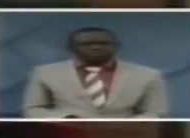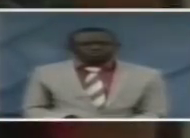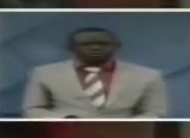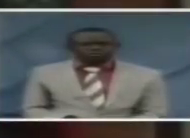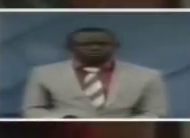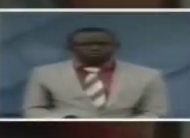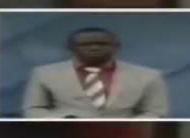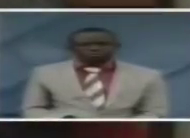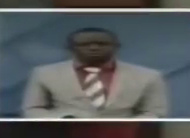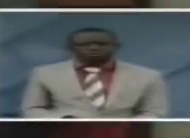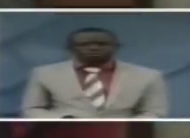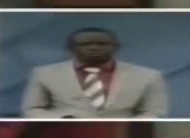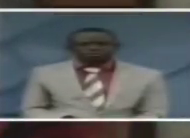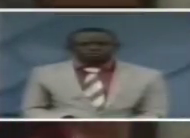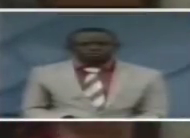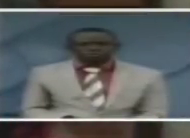Order, order, order.